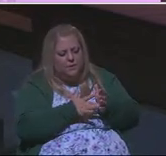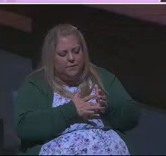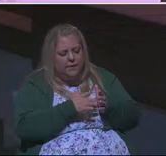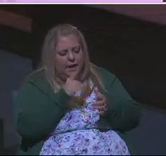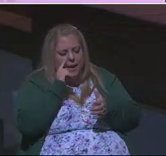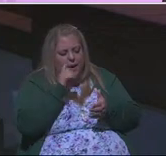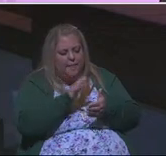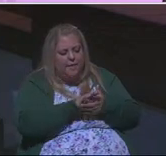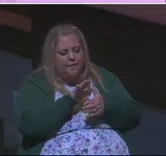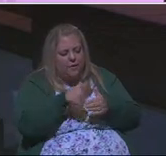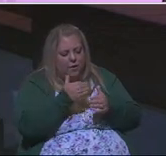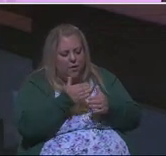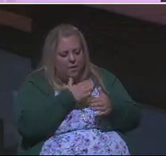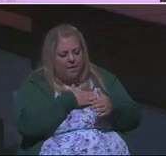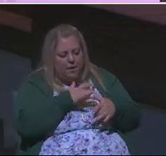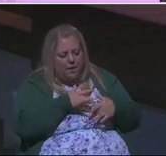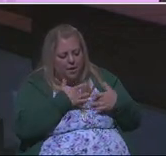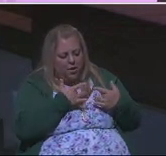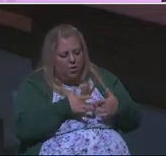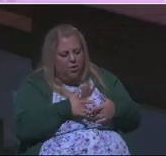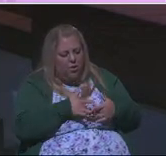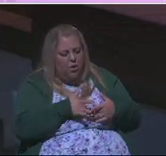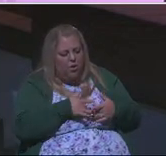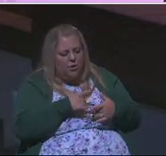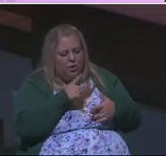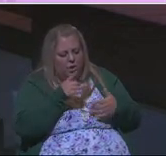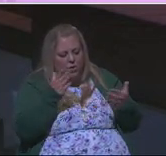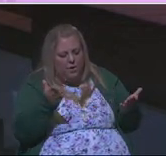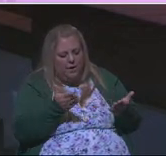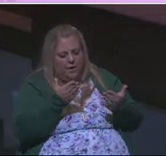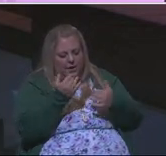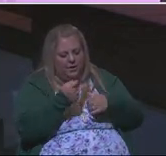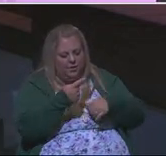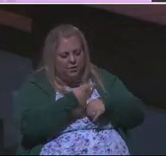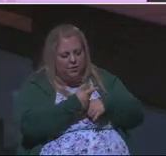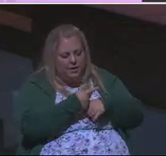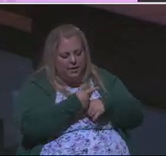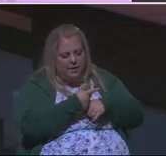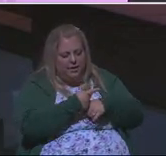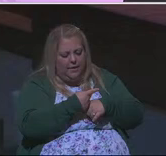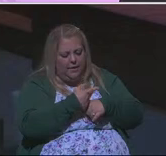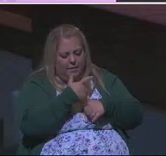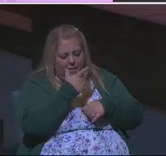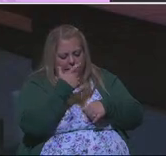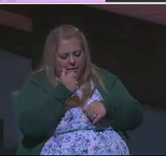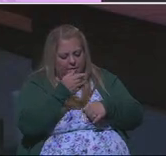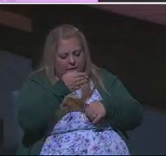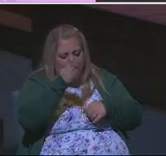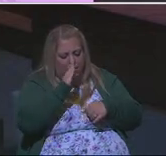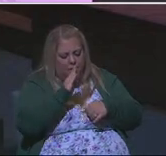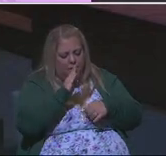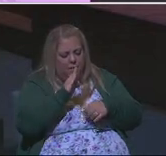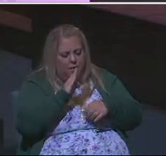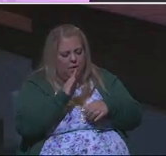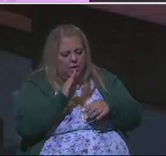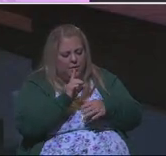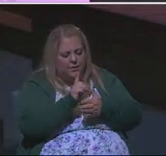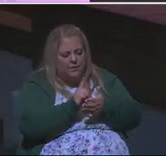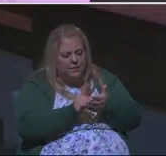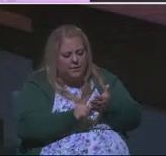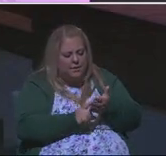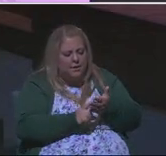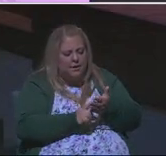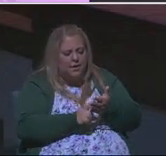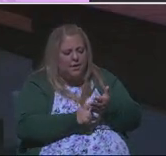heart, I believe with all my heart that you are here today by divine appointment, that God brought you